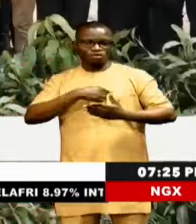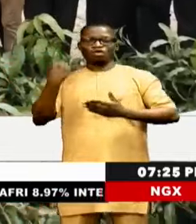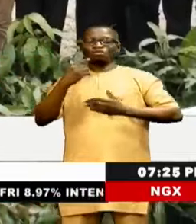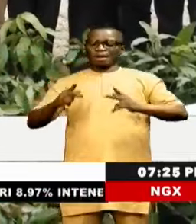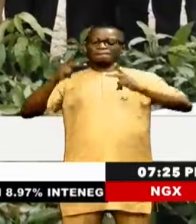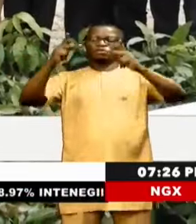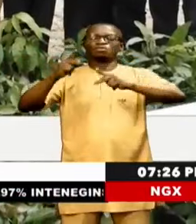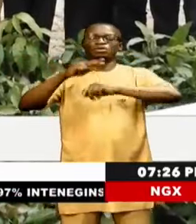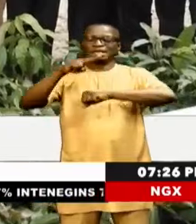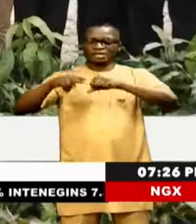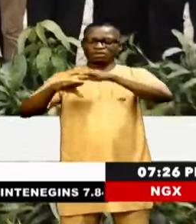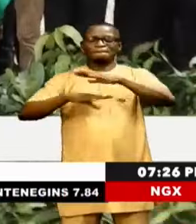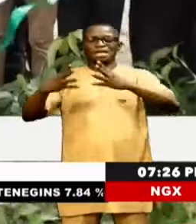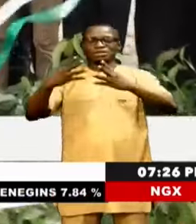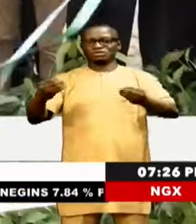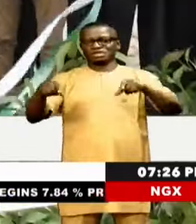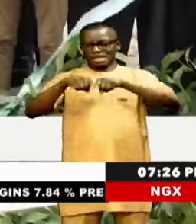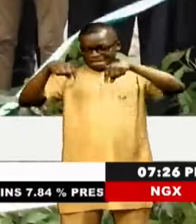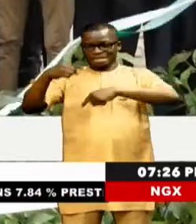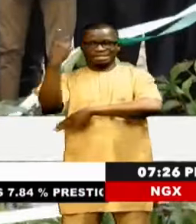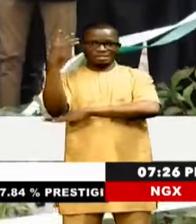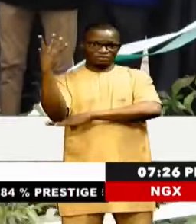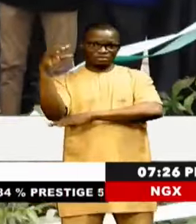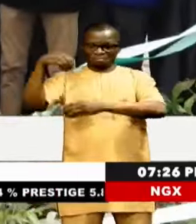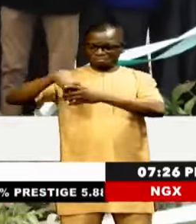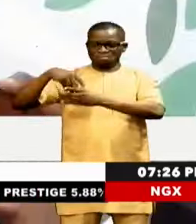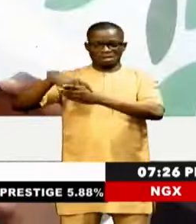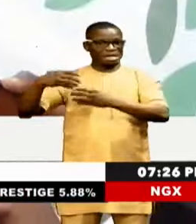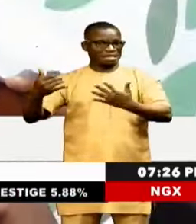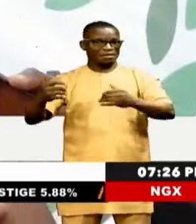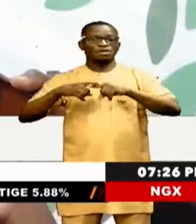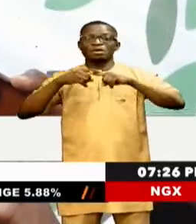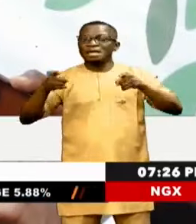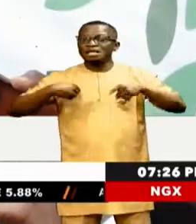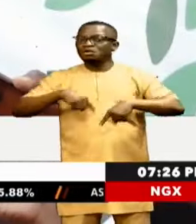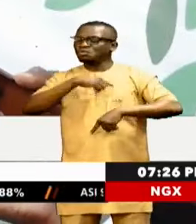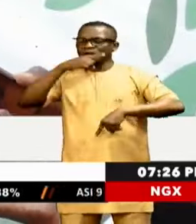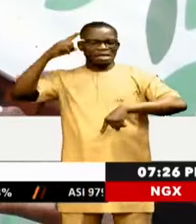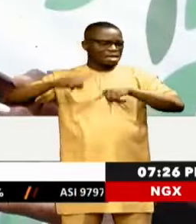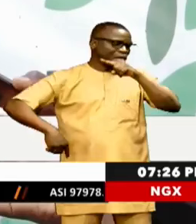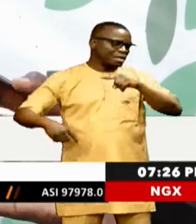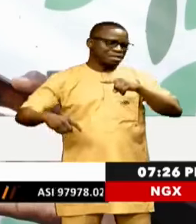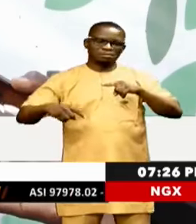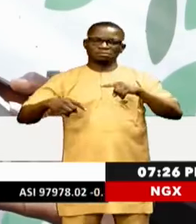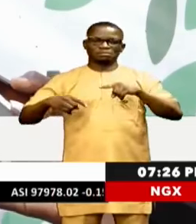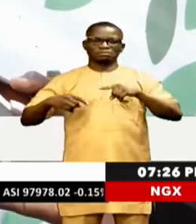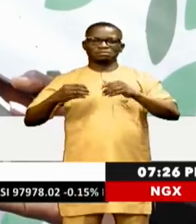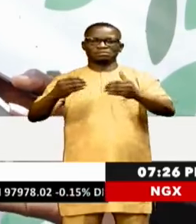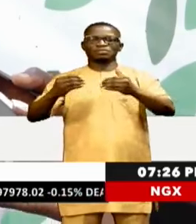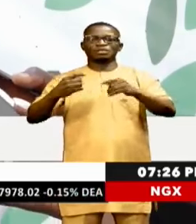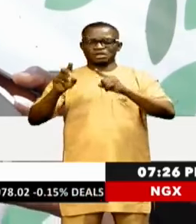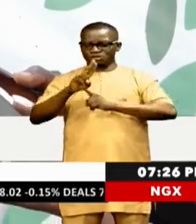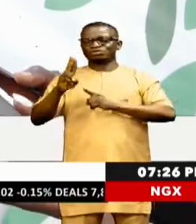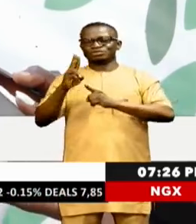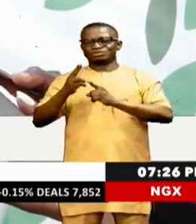nature-based solutions, like tree planting that we're doing, you know. But we cannot but also utilize